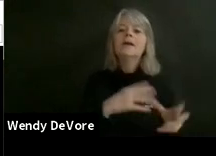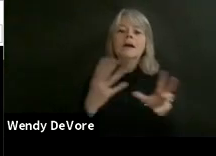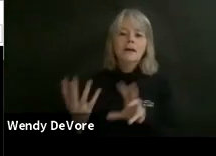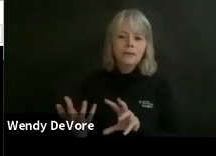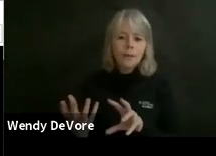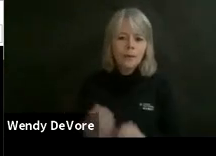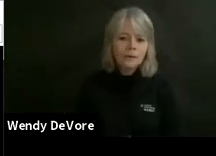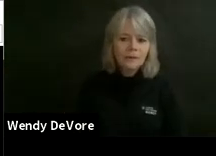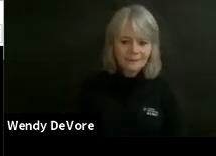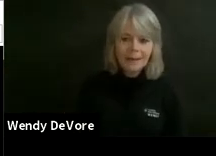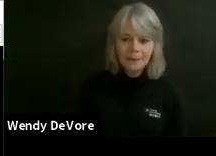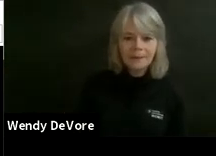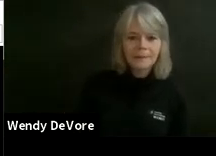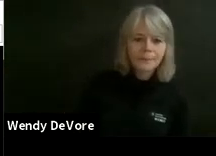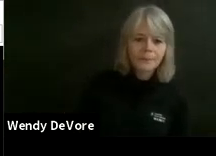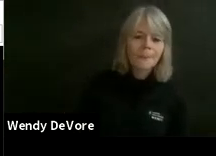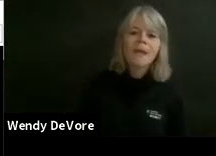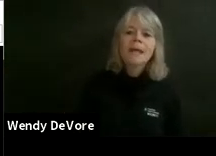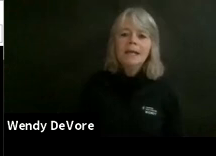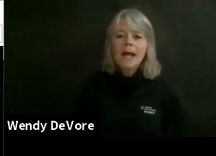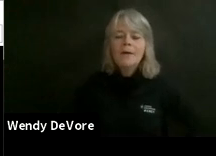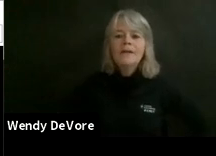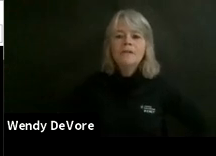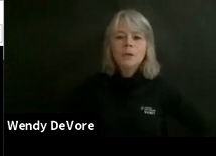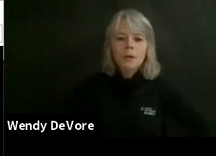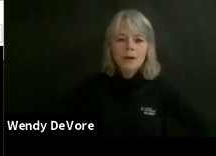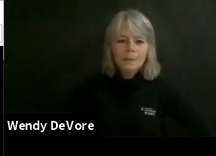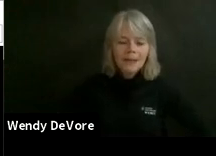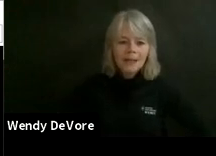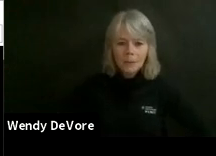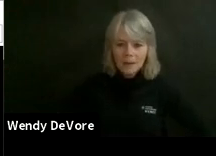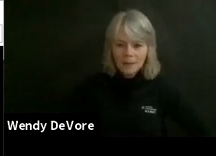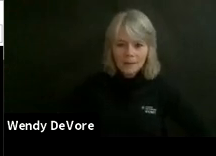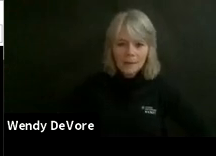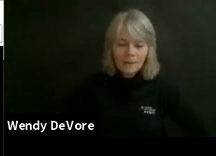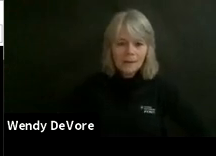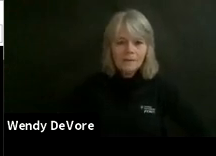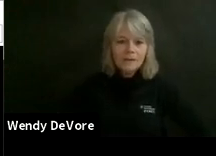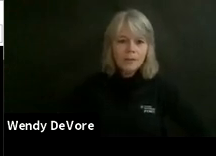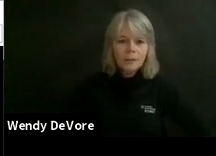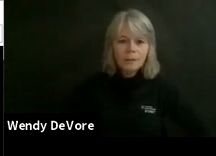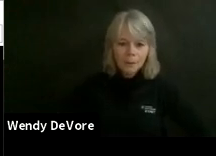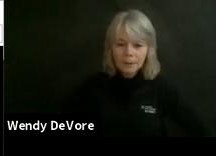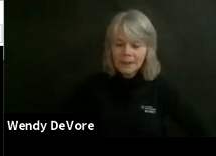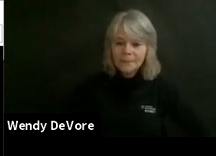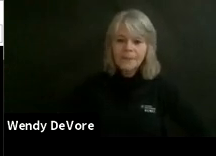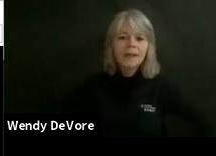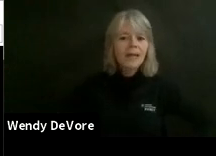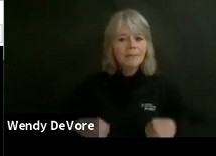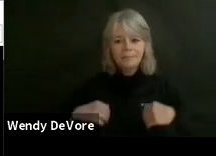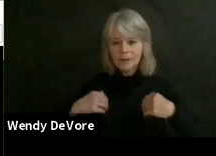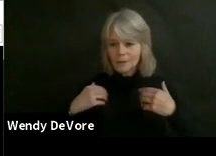for the assignment. Now, if you are meeting with an individual remotely,